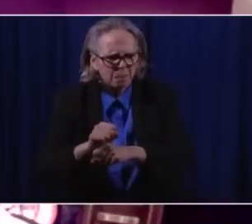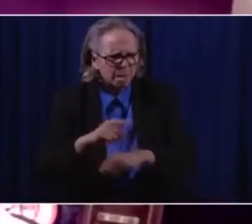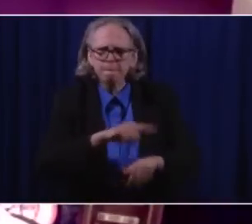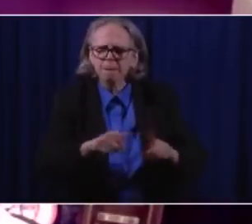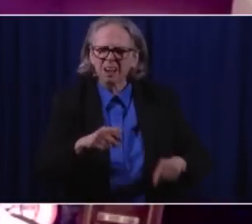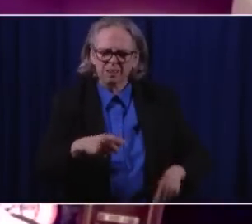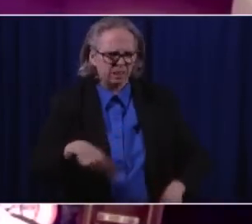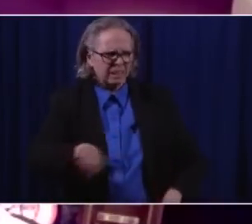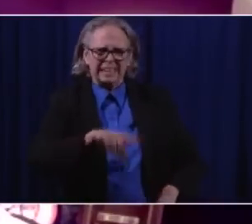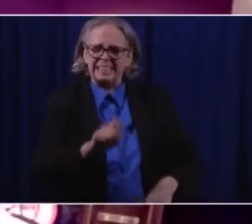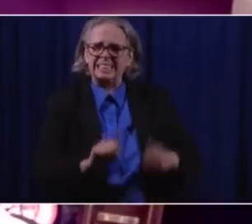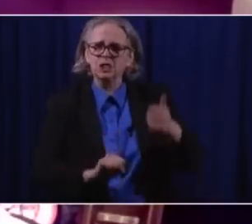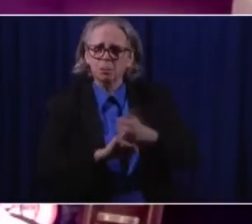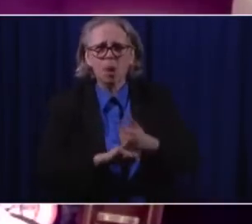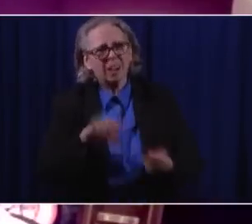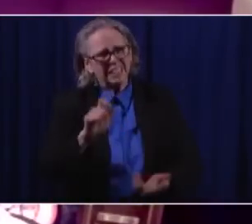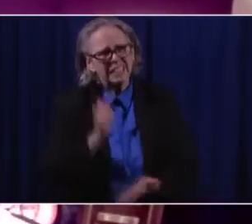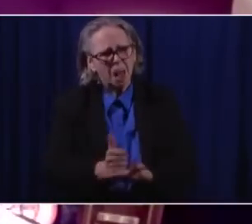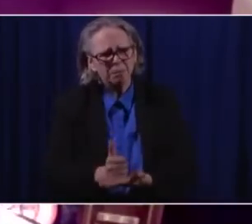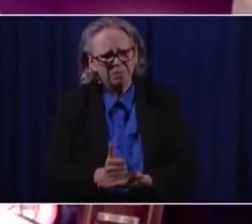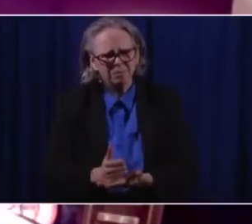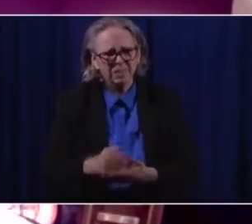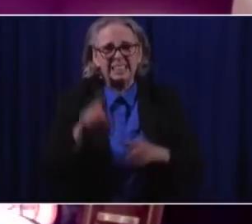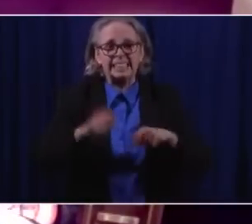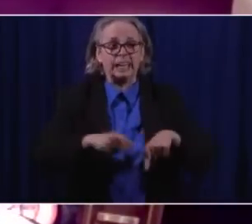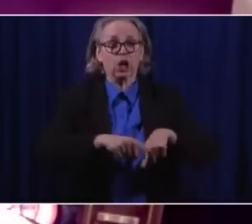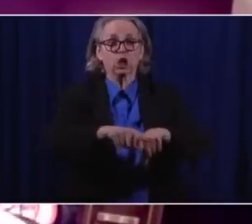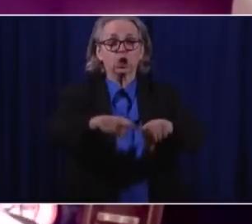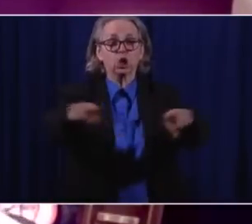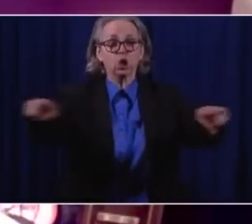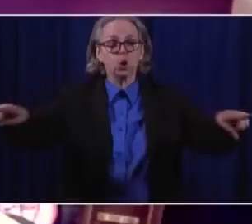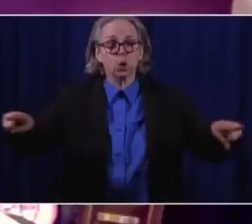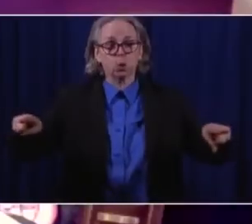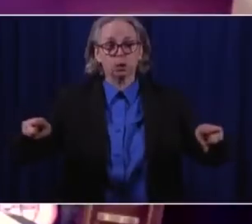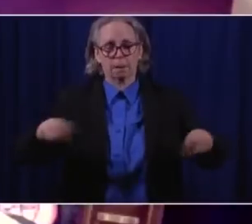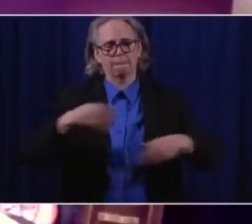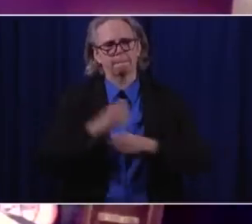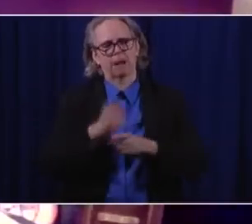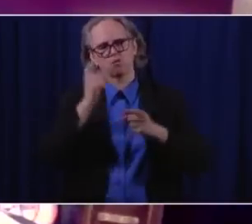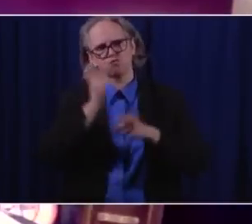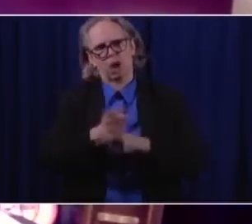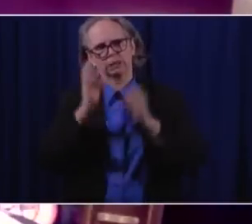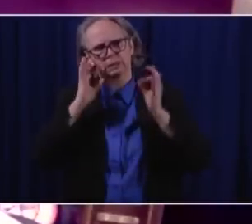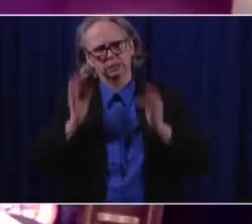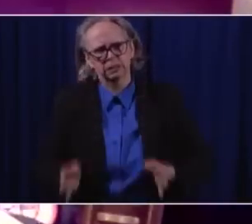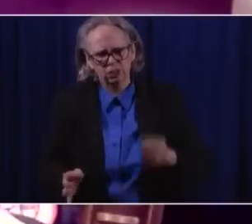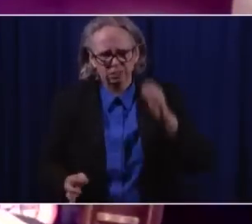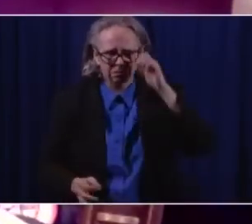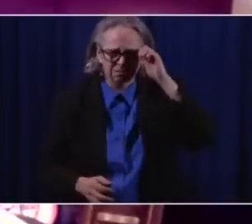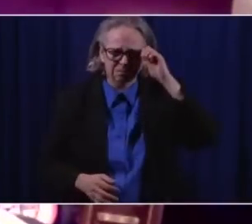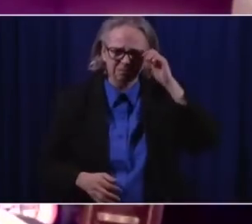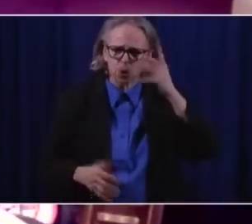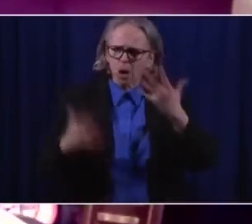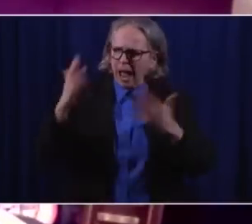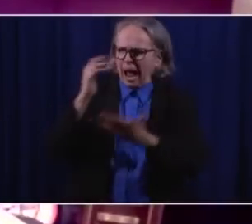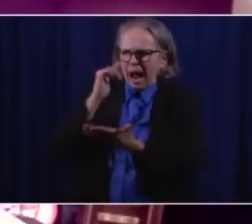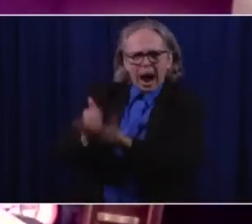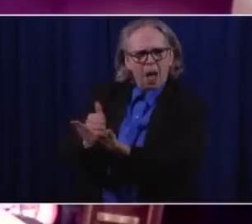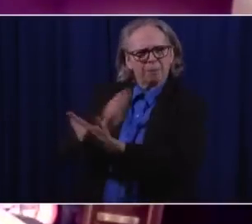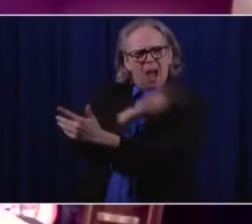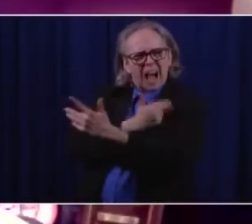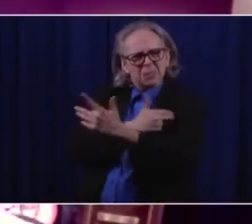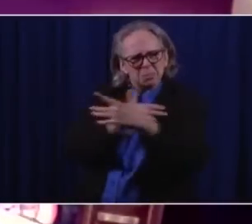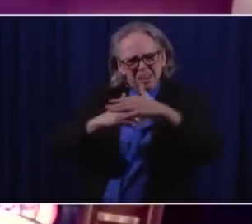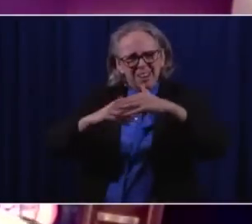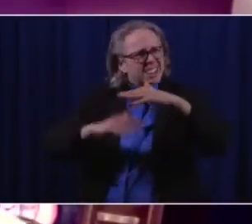state. They need the folks to do the right things so that we don't overwhelm our hospital resources. A major concern